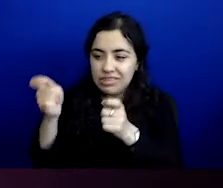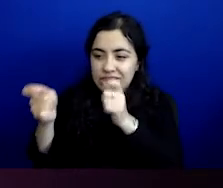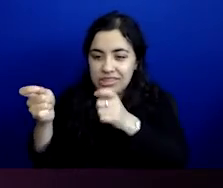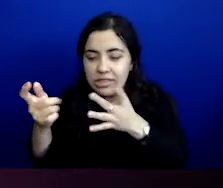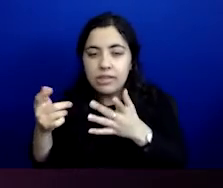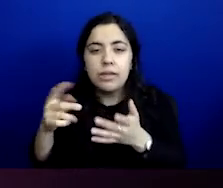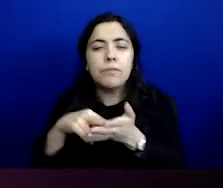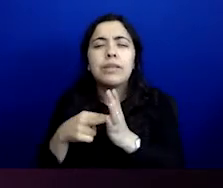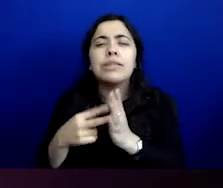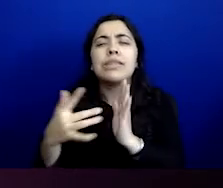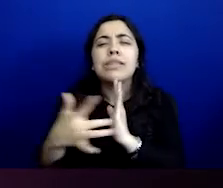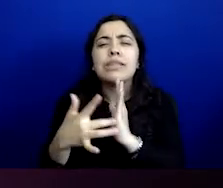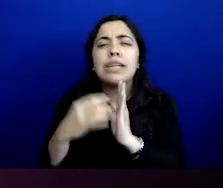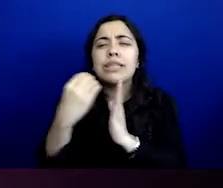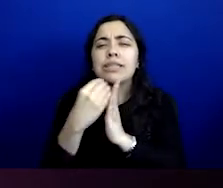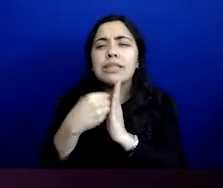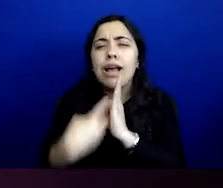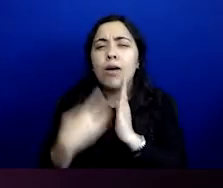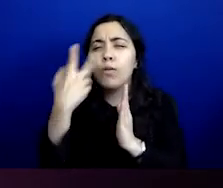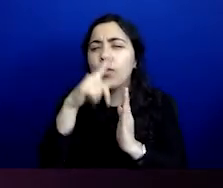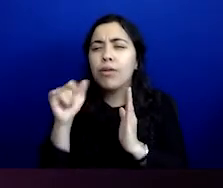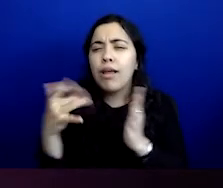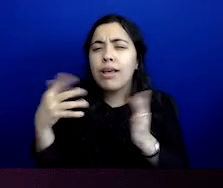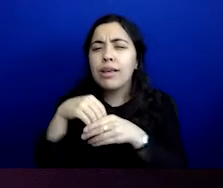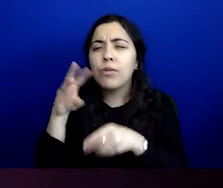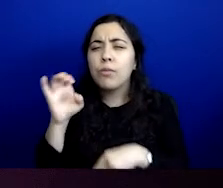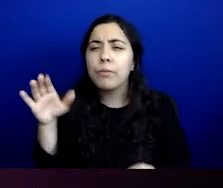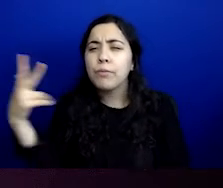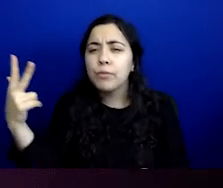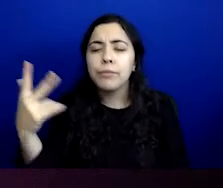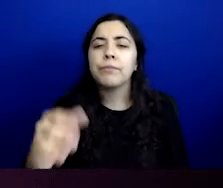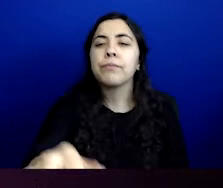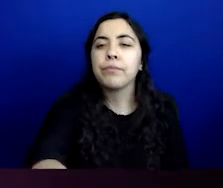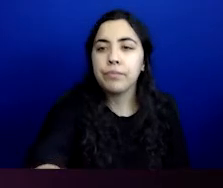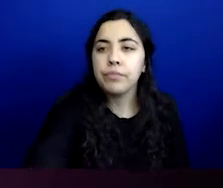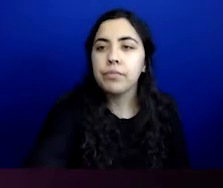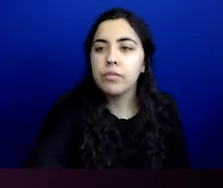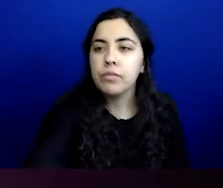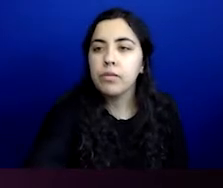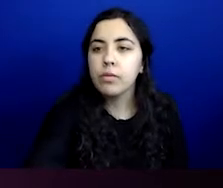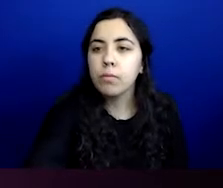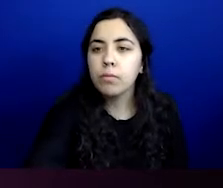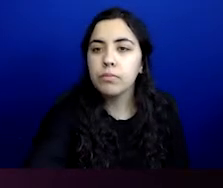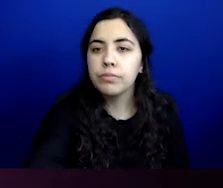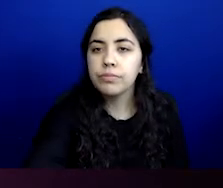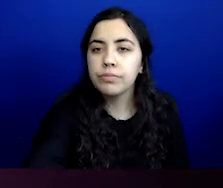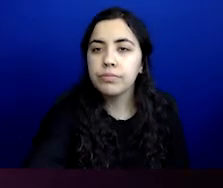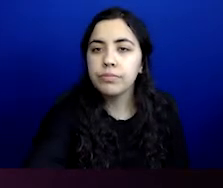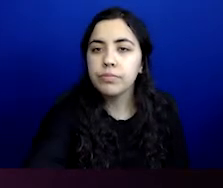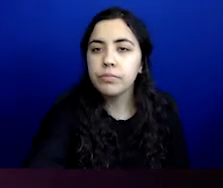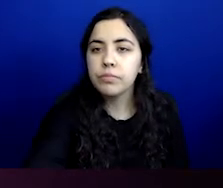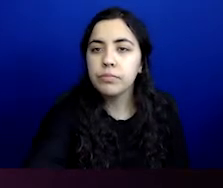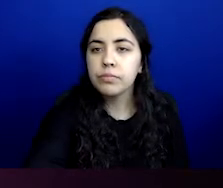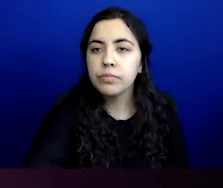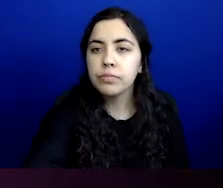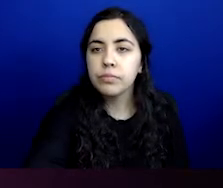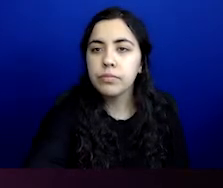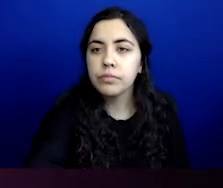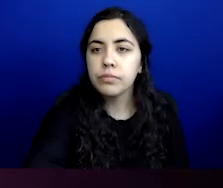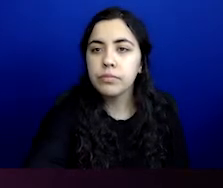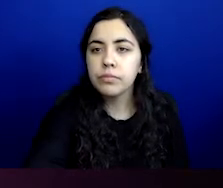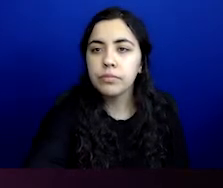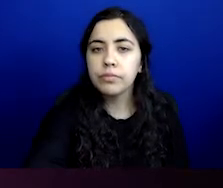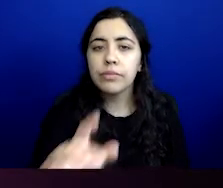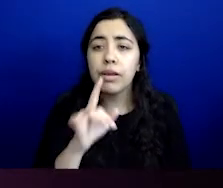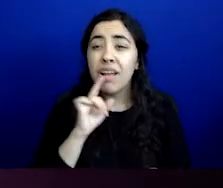does that tech stack look like in Web3? Well, we kind of dove into that. And there are literally thousands